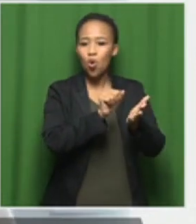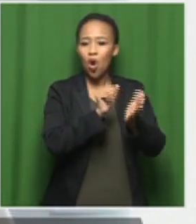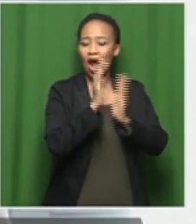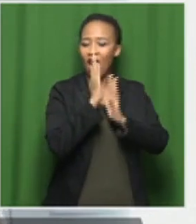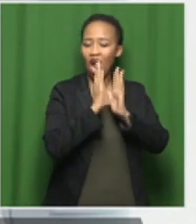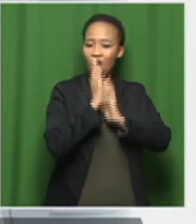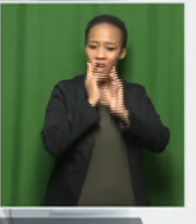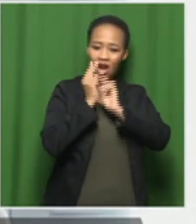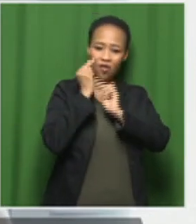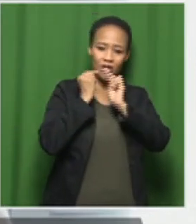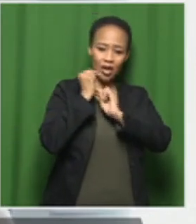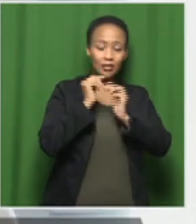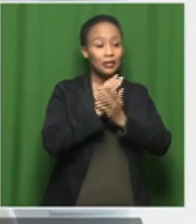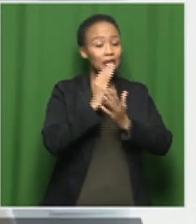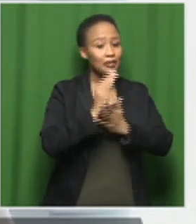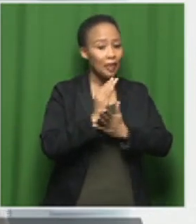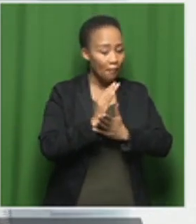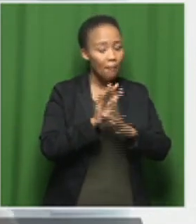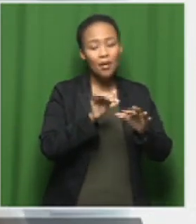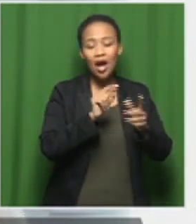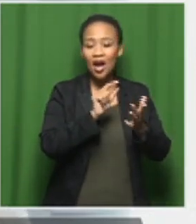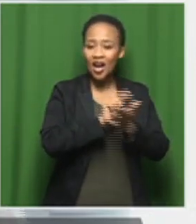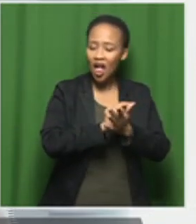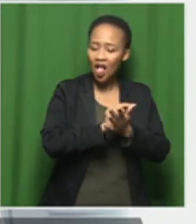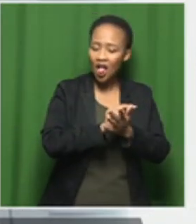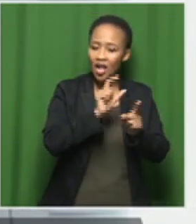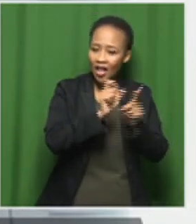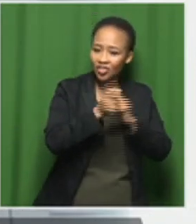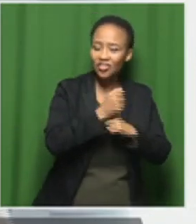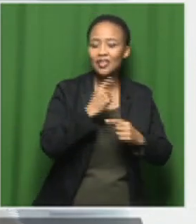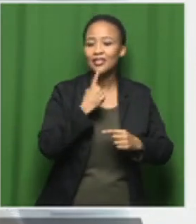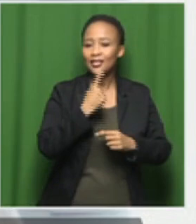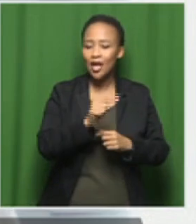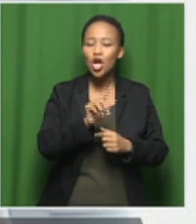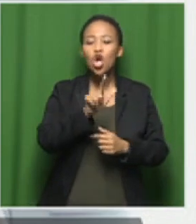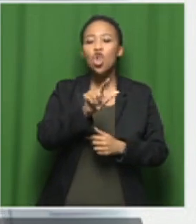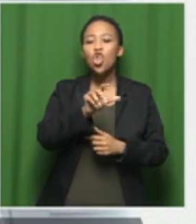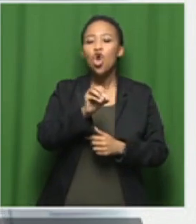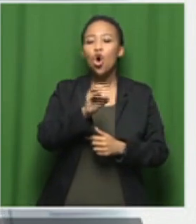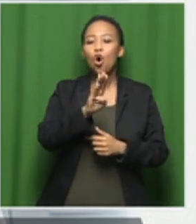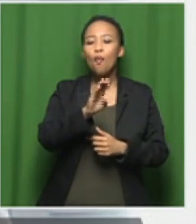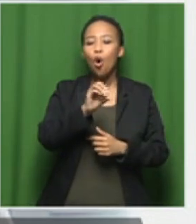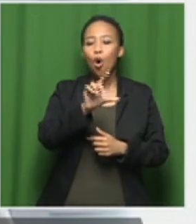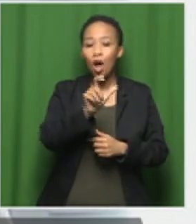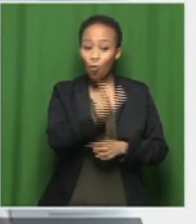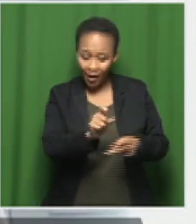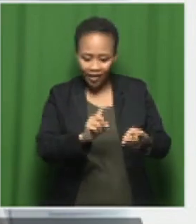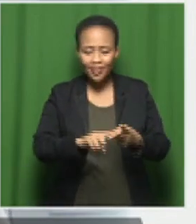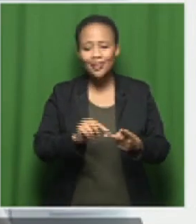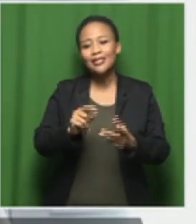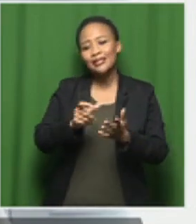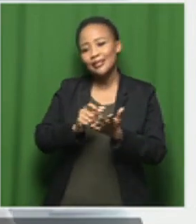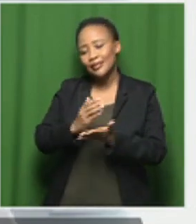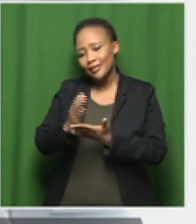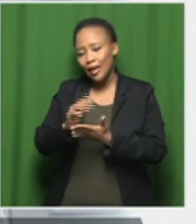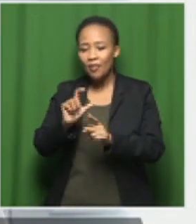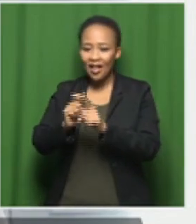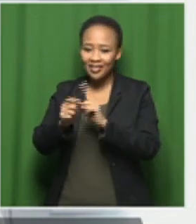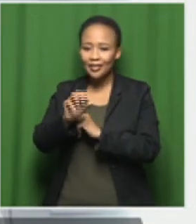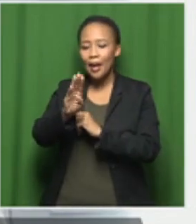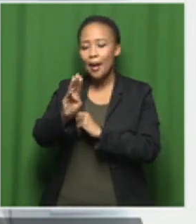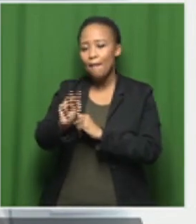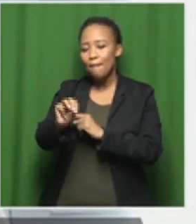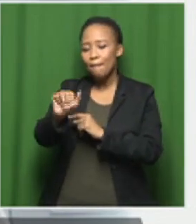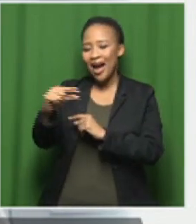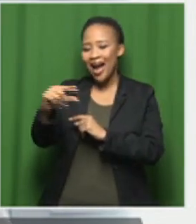Some people call it Lobola, some cultures, Mahadi. Each culture has its own interpretation of what the process should be.